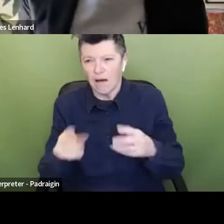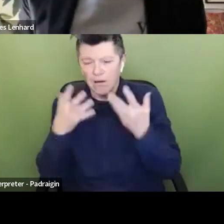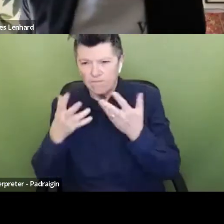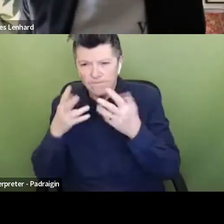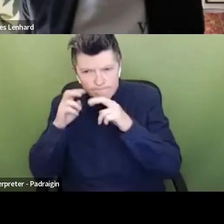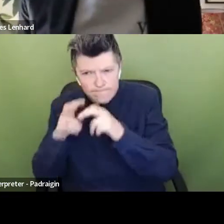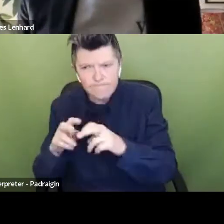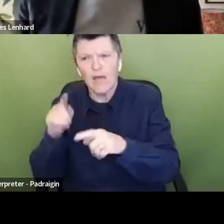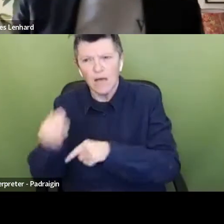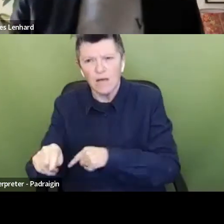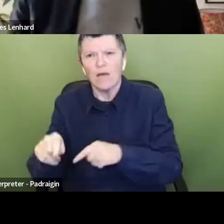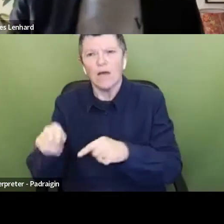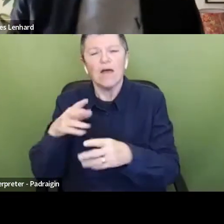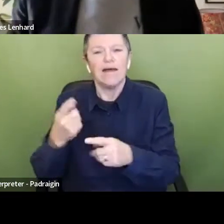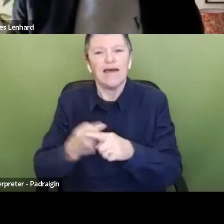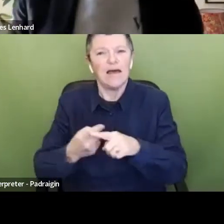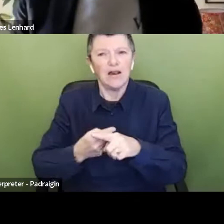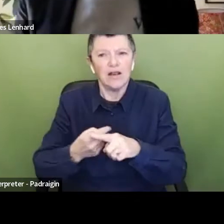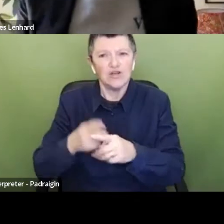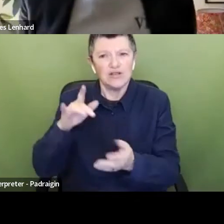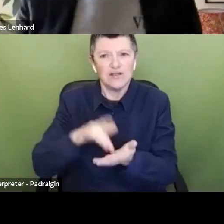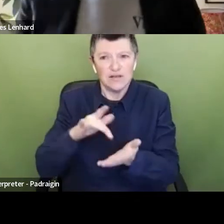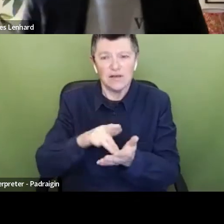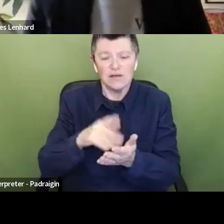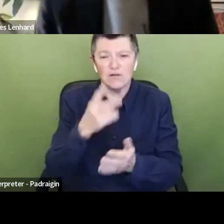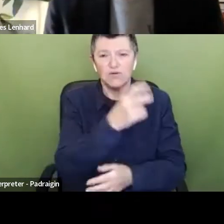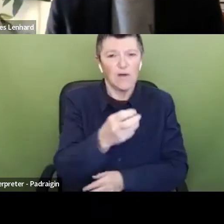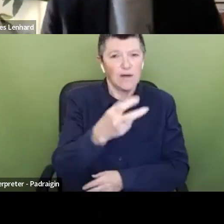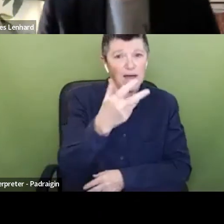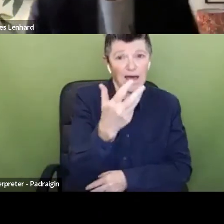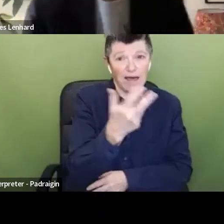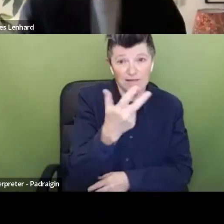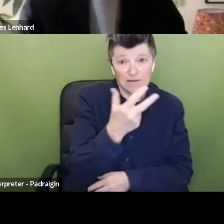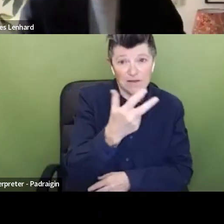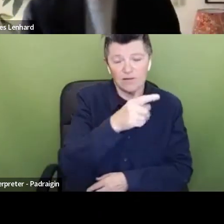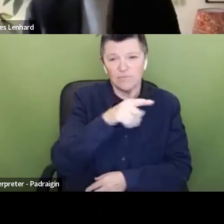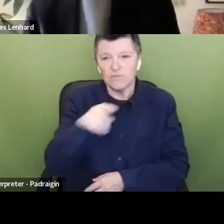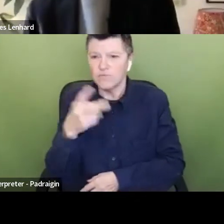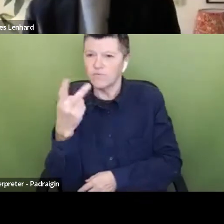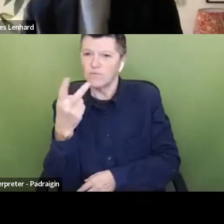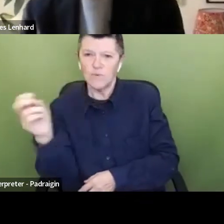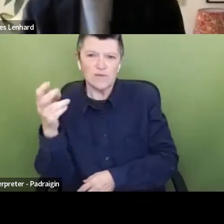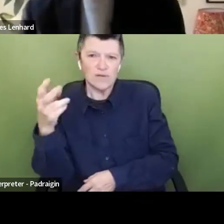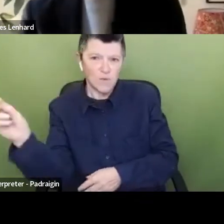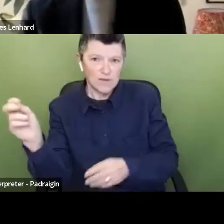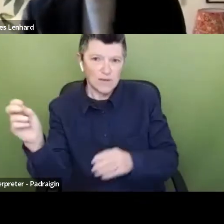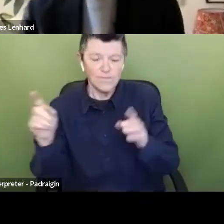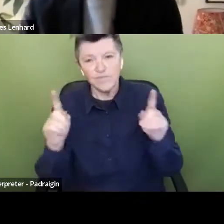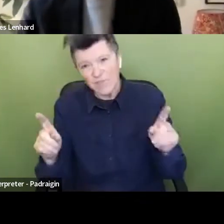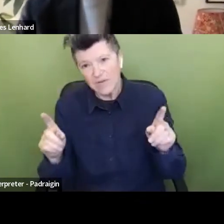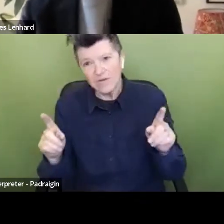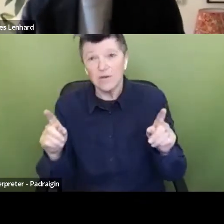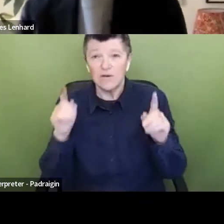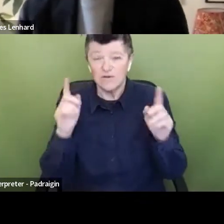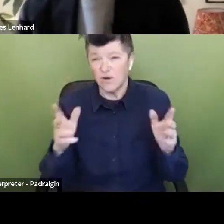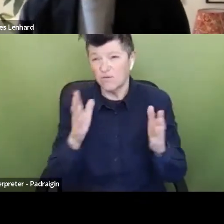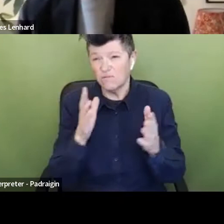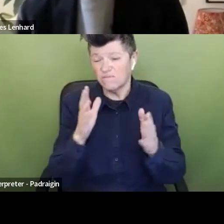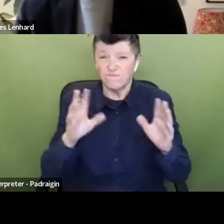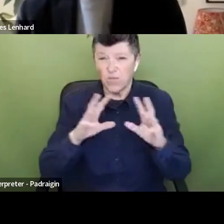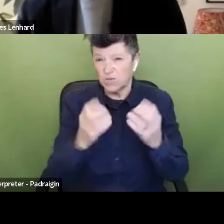in an English city between 2018 and 2020. In other words, I spent 18 months